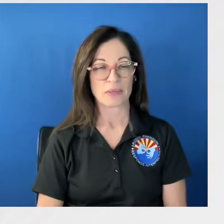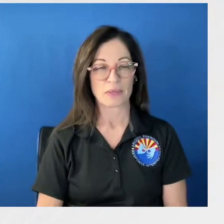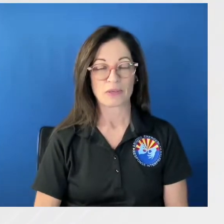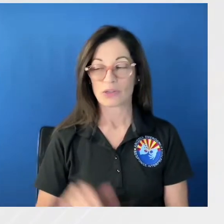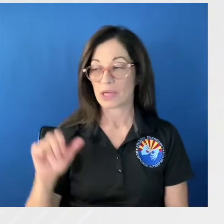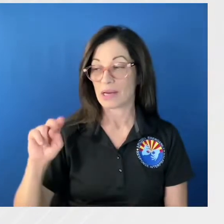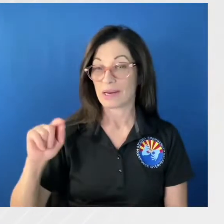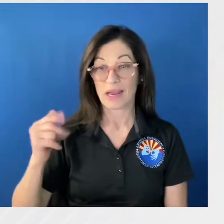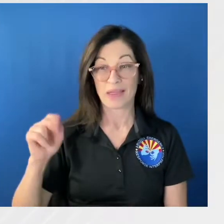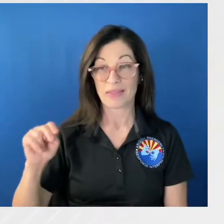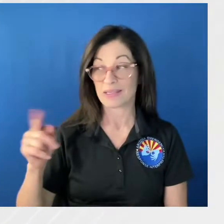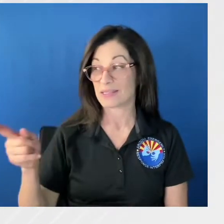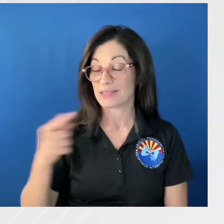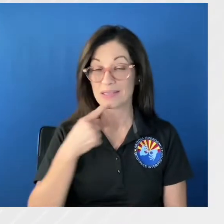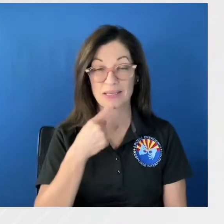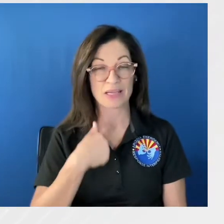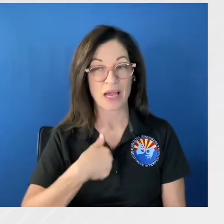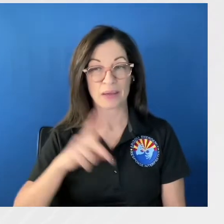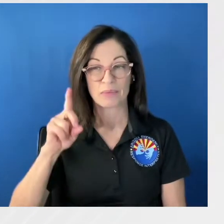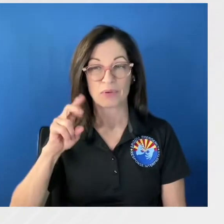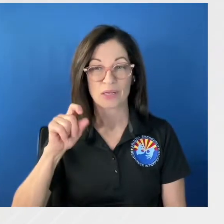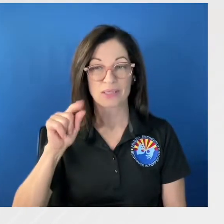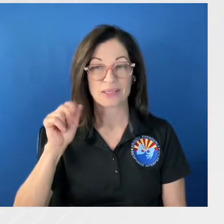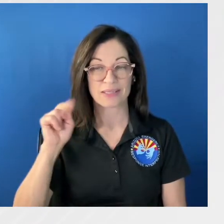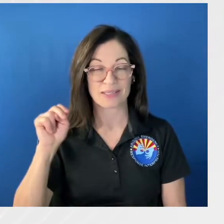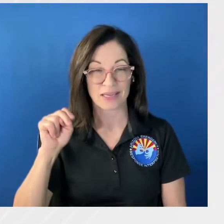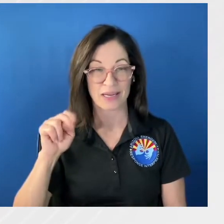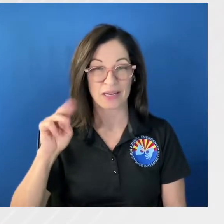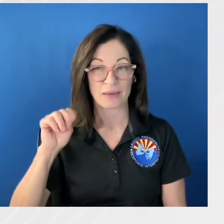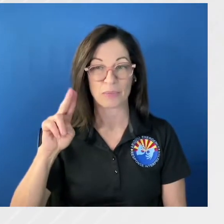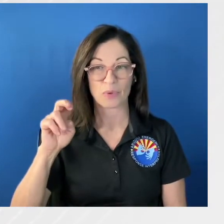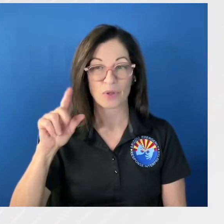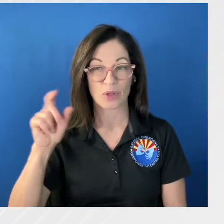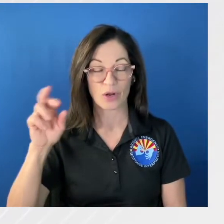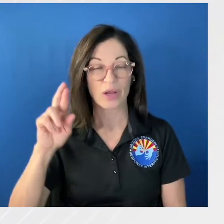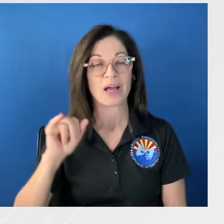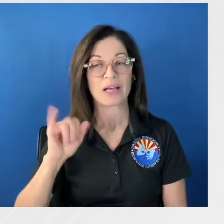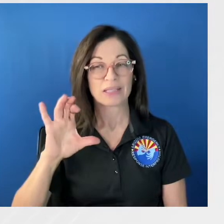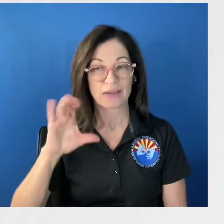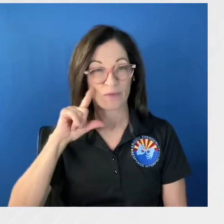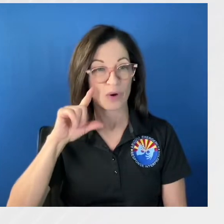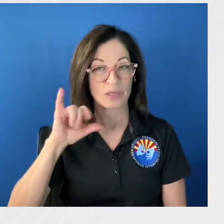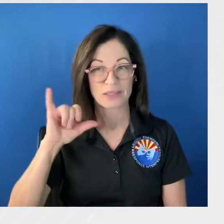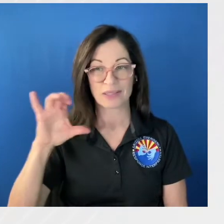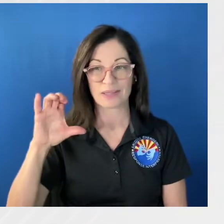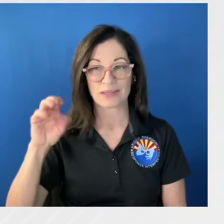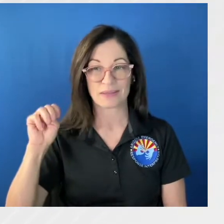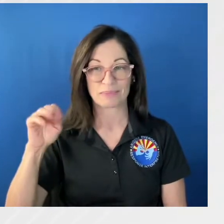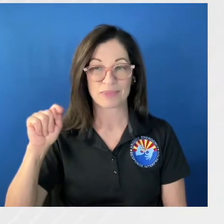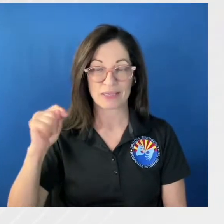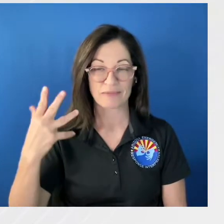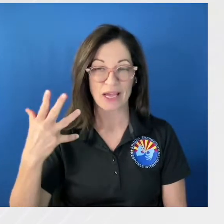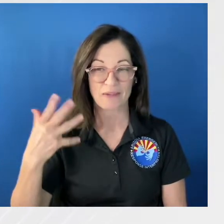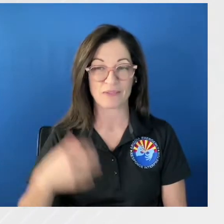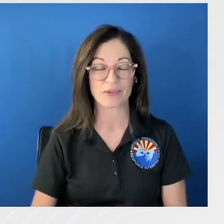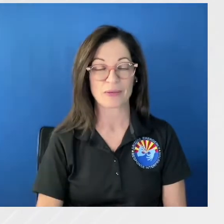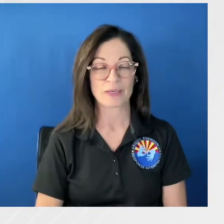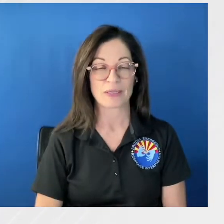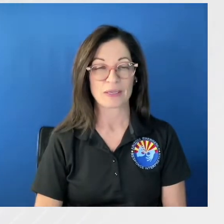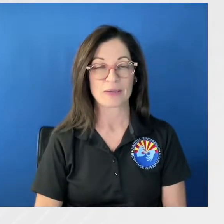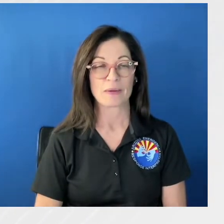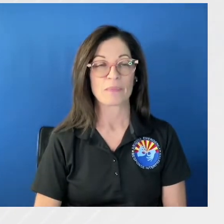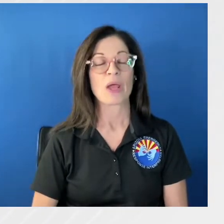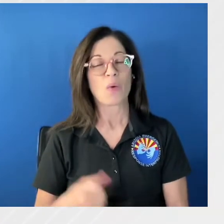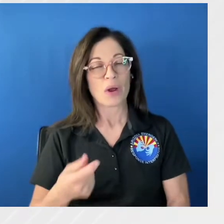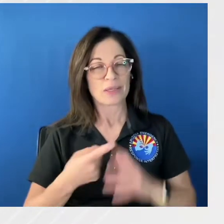Dustin Mueller, Incident Commander for California Interagency Team 5. You know, I'd like to start with kind of back on when the fire started